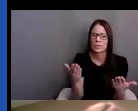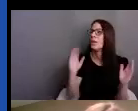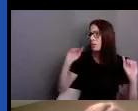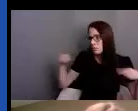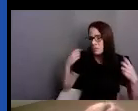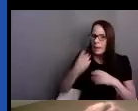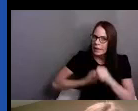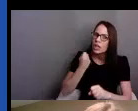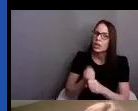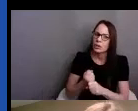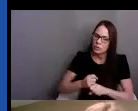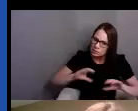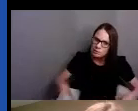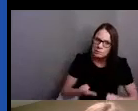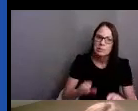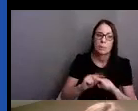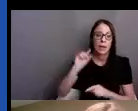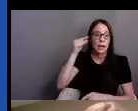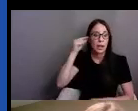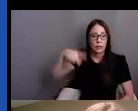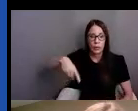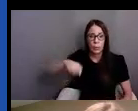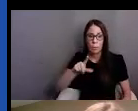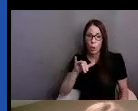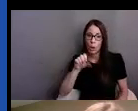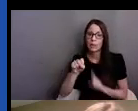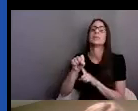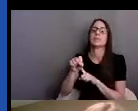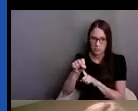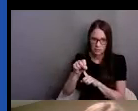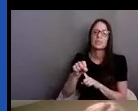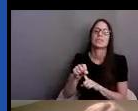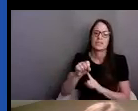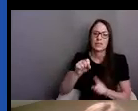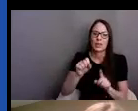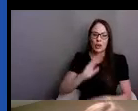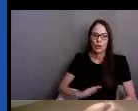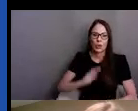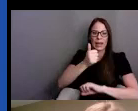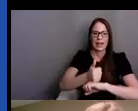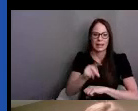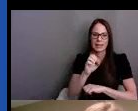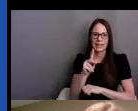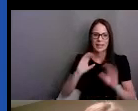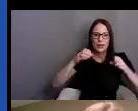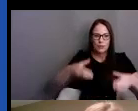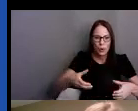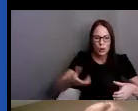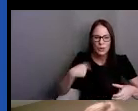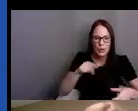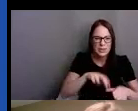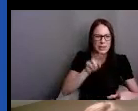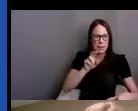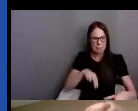years, but Governor Polis has created a task force to take a step back and take a holistic approach